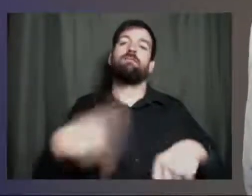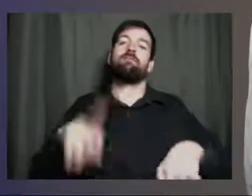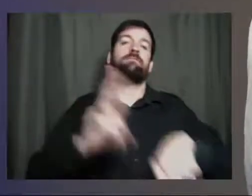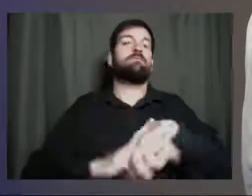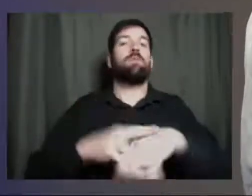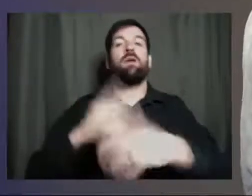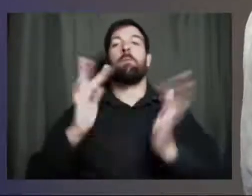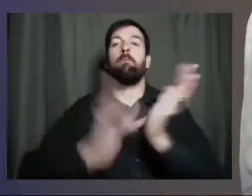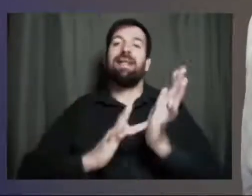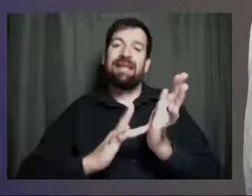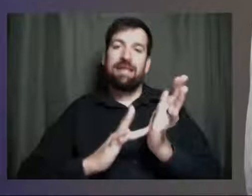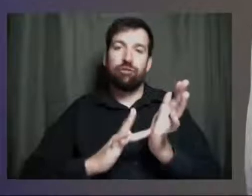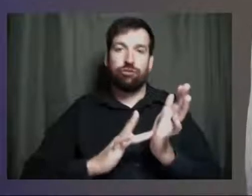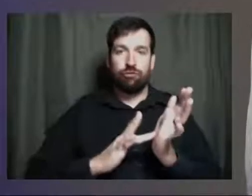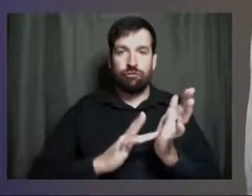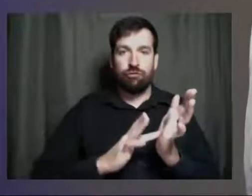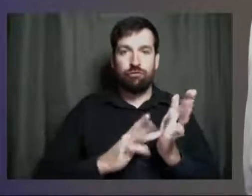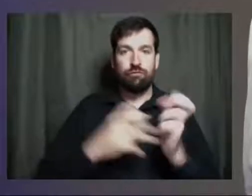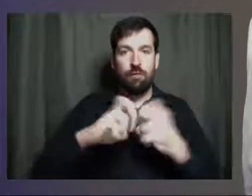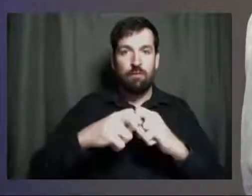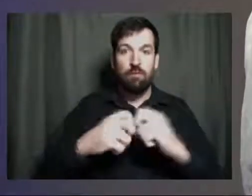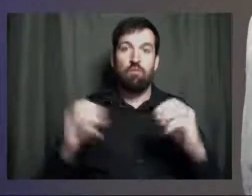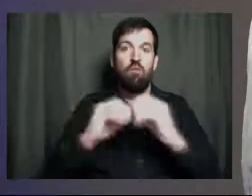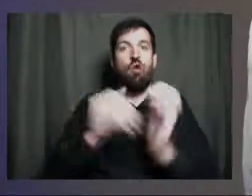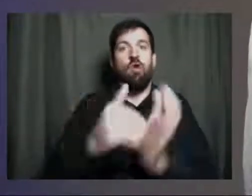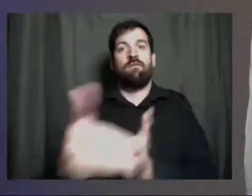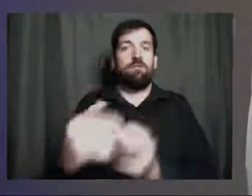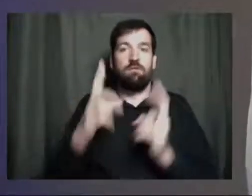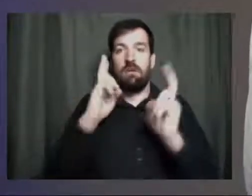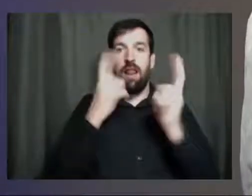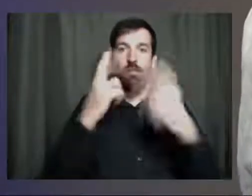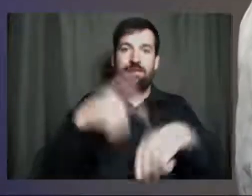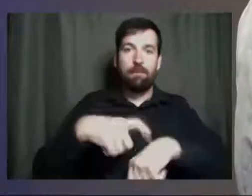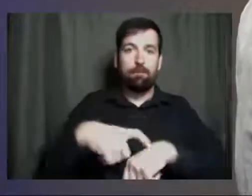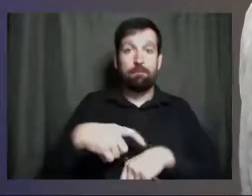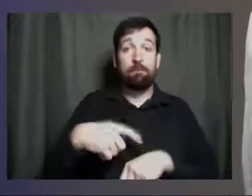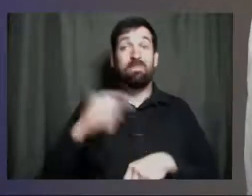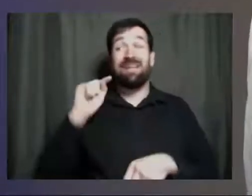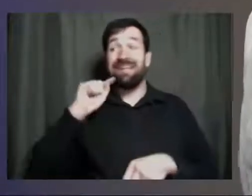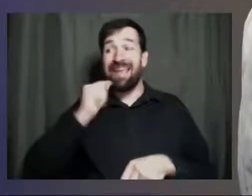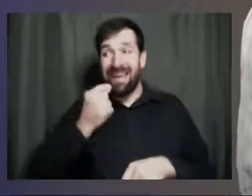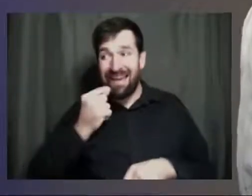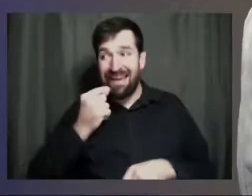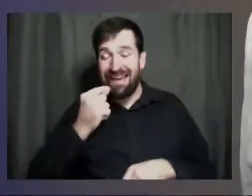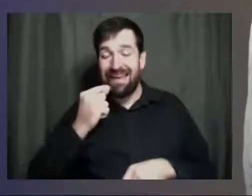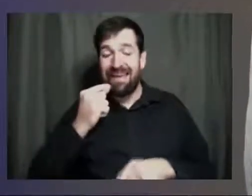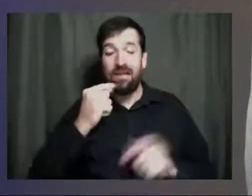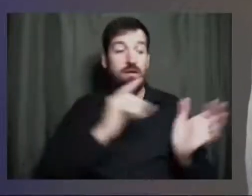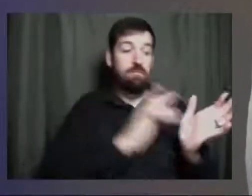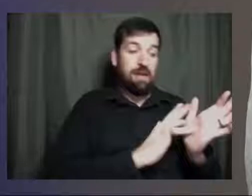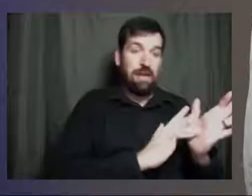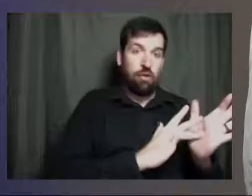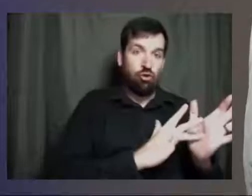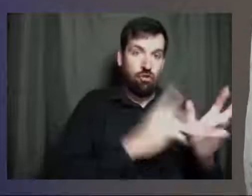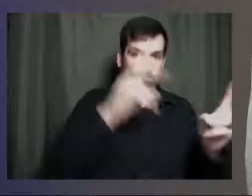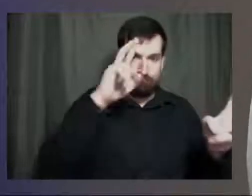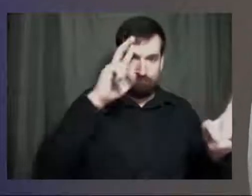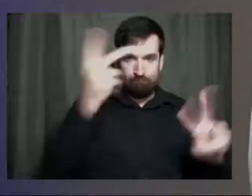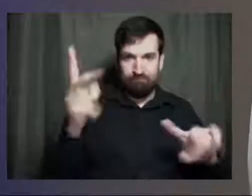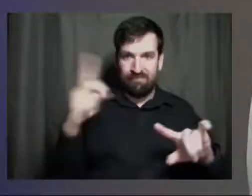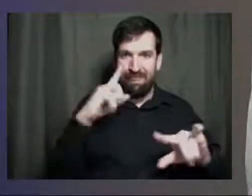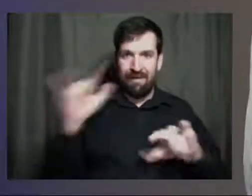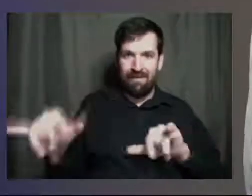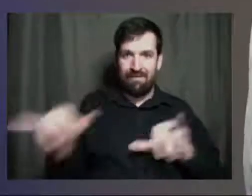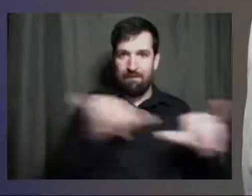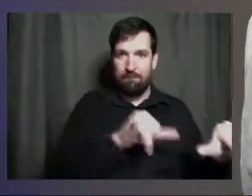problems can be a little bit exacerbated during Halloween because candy's candy. Kids think medication's candy. They'll get into them. So we'll get a little bit of a